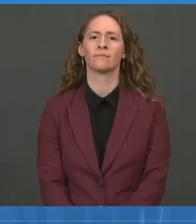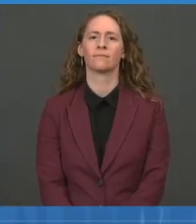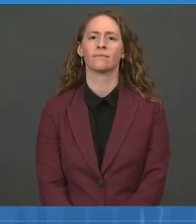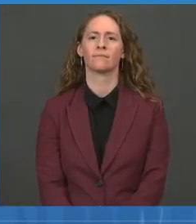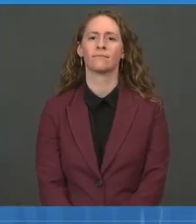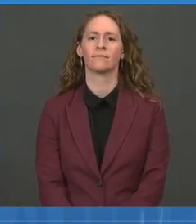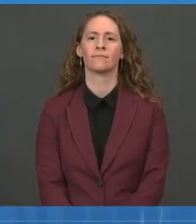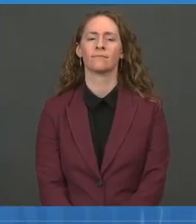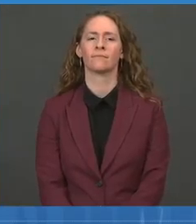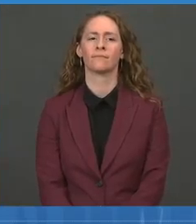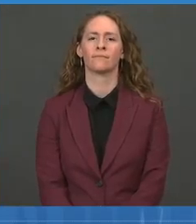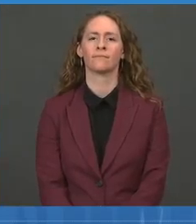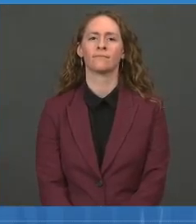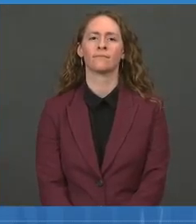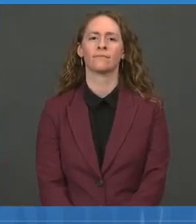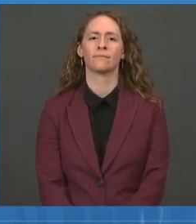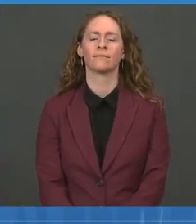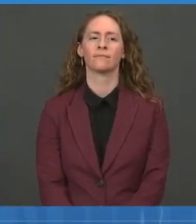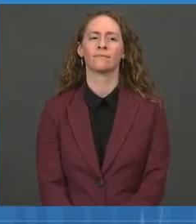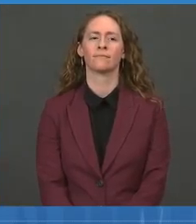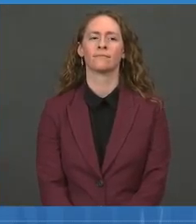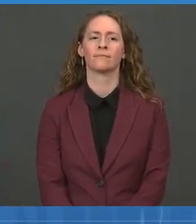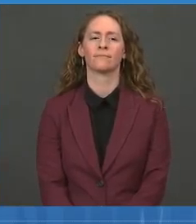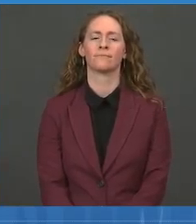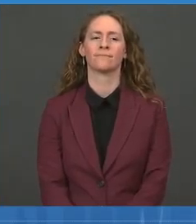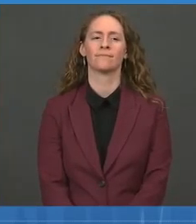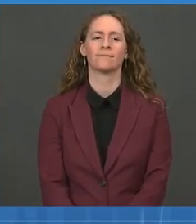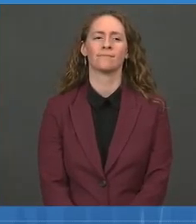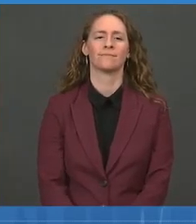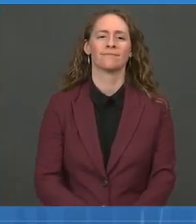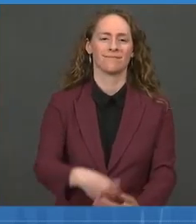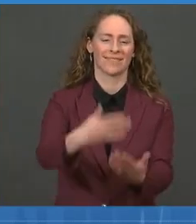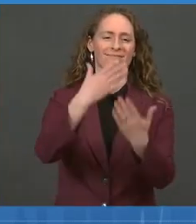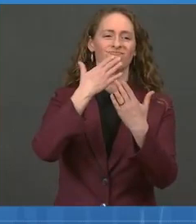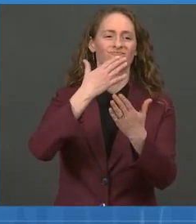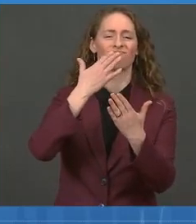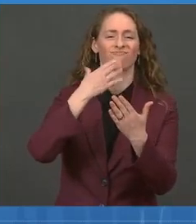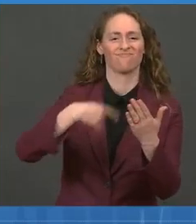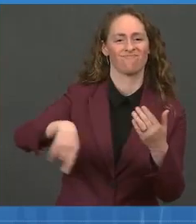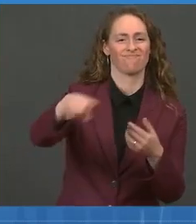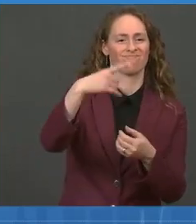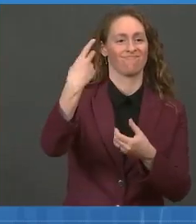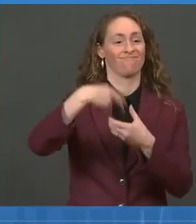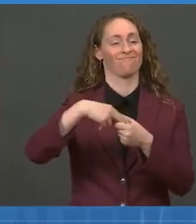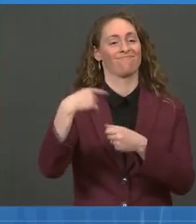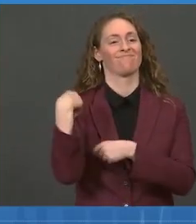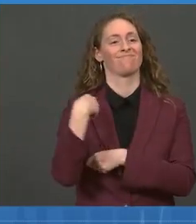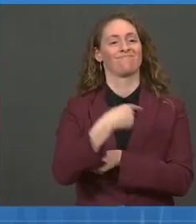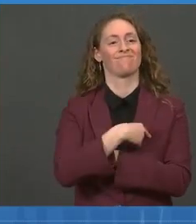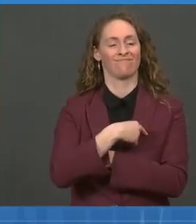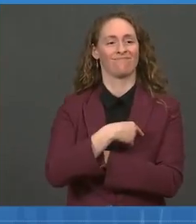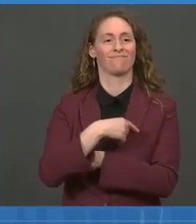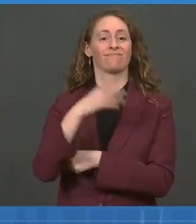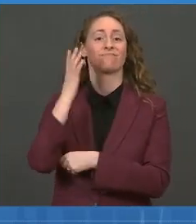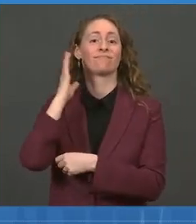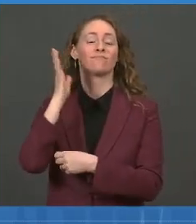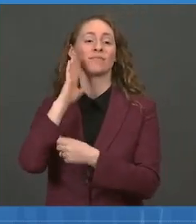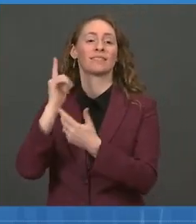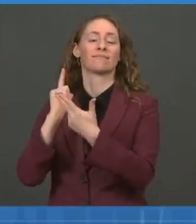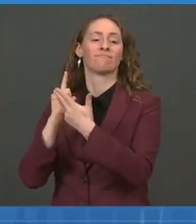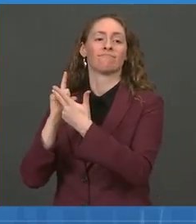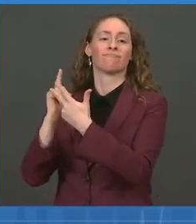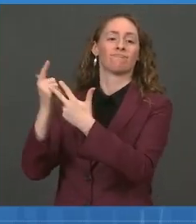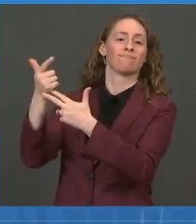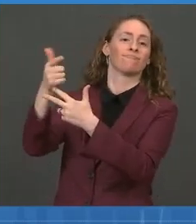Good morning, and thanks for joining us. Today, we'll start with Drs. Walensky and Fauci for an update on the Omicron variant. Over